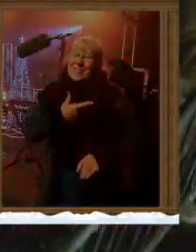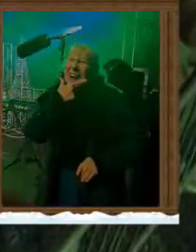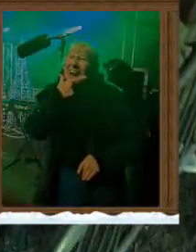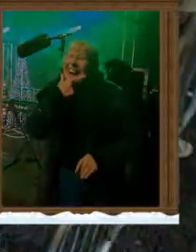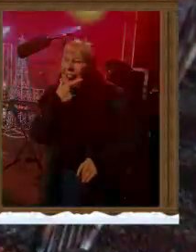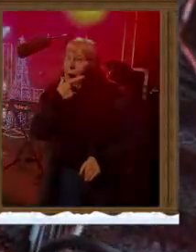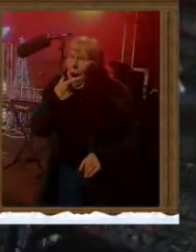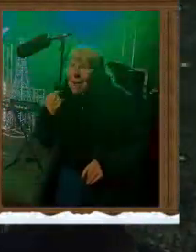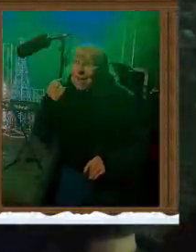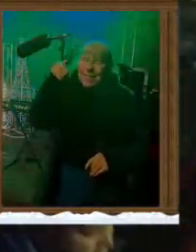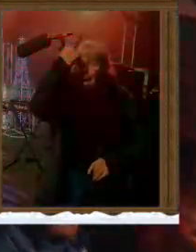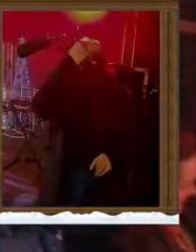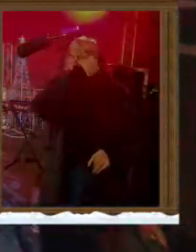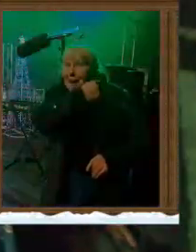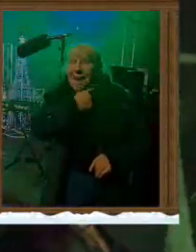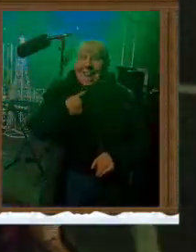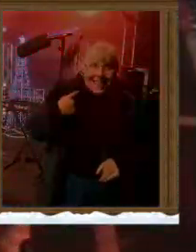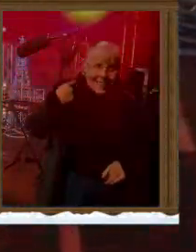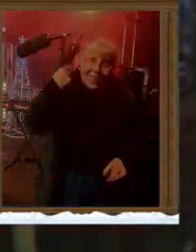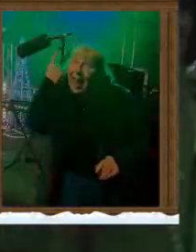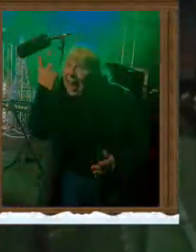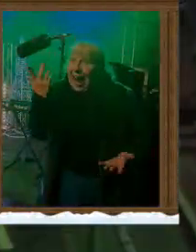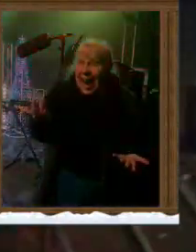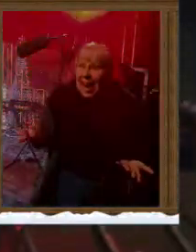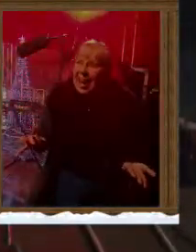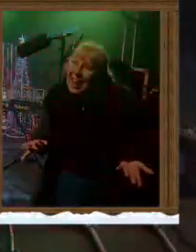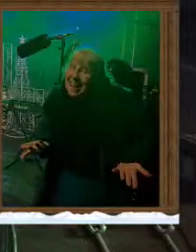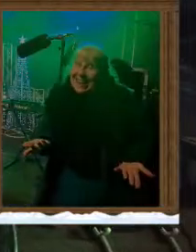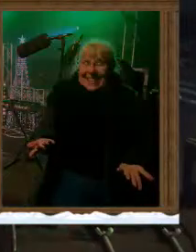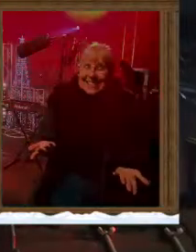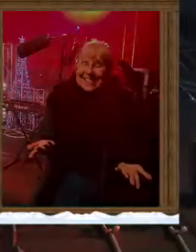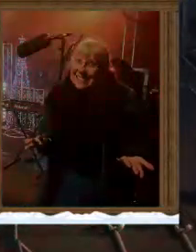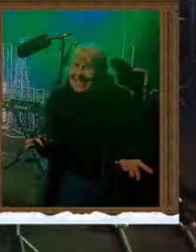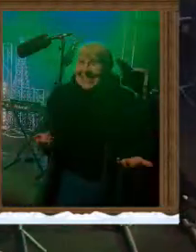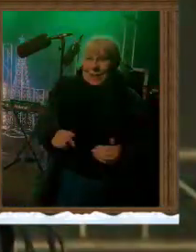big smile on somebody's face.